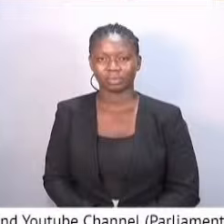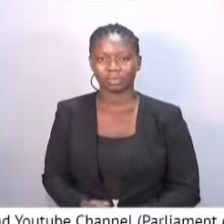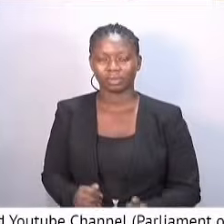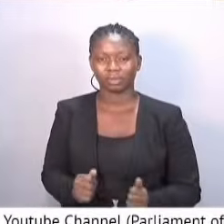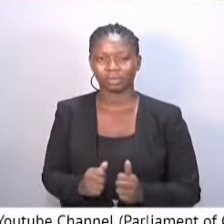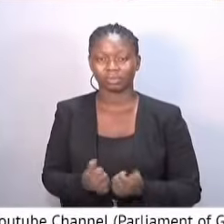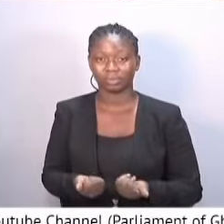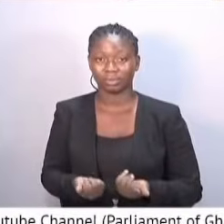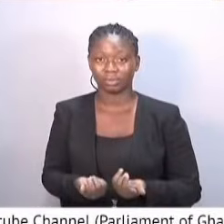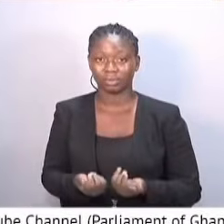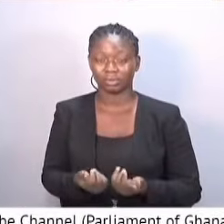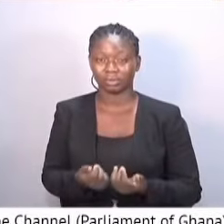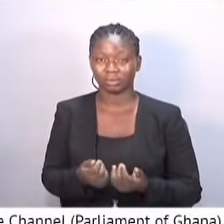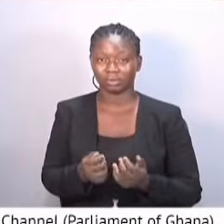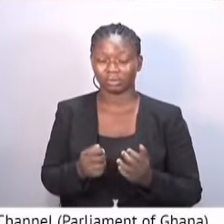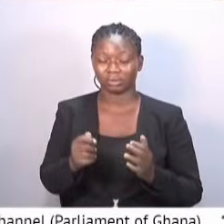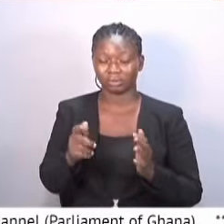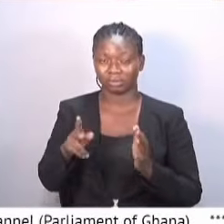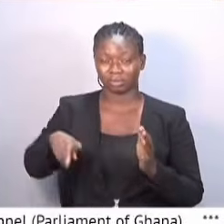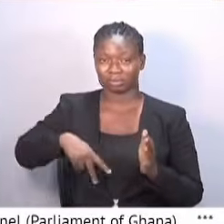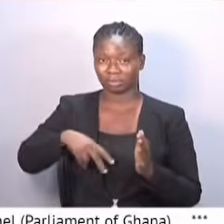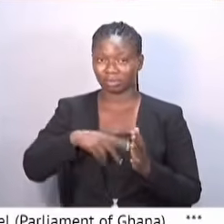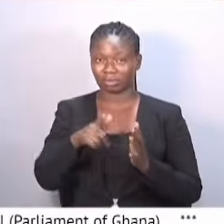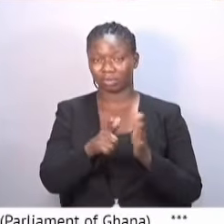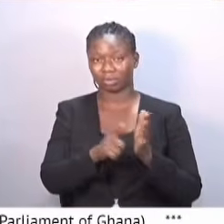within the confines of Order 89